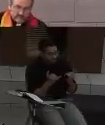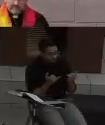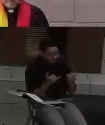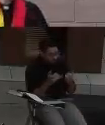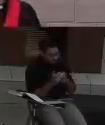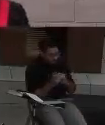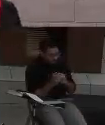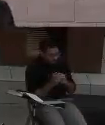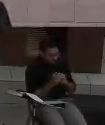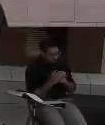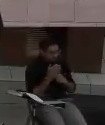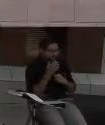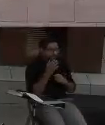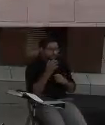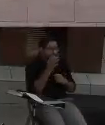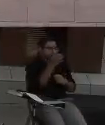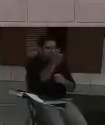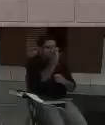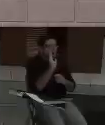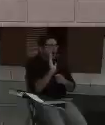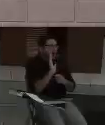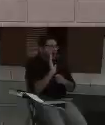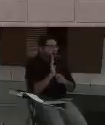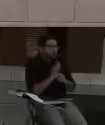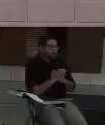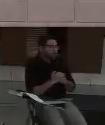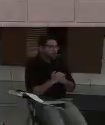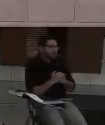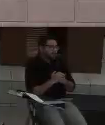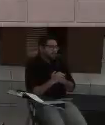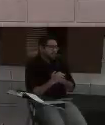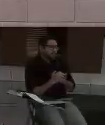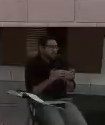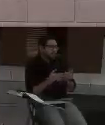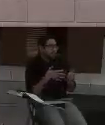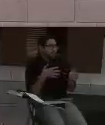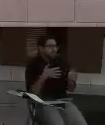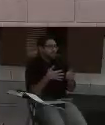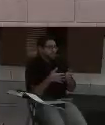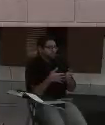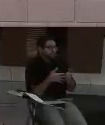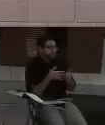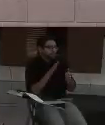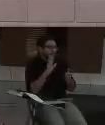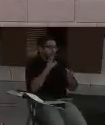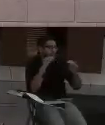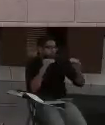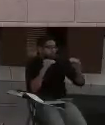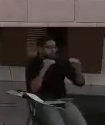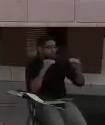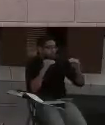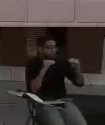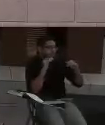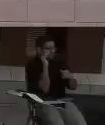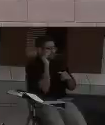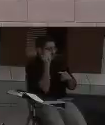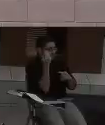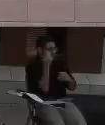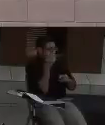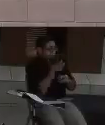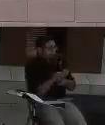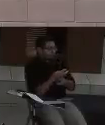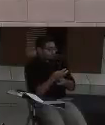Sometimes it seems like your teachings are so difficult. And yet even in this moment, you have called us